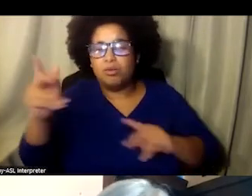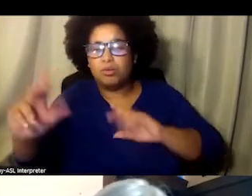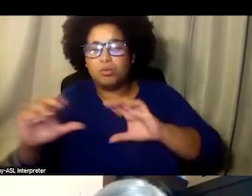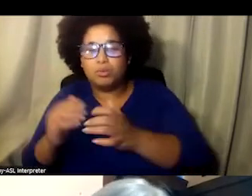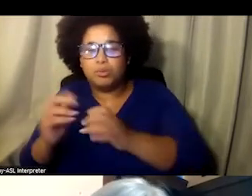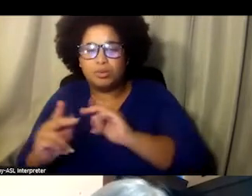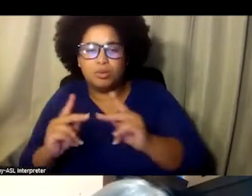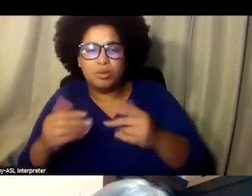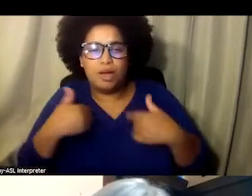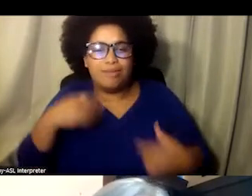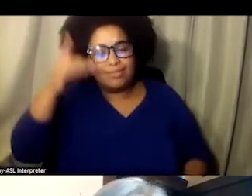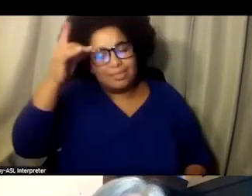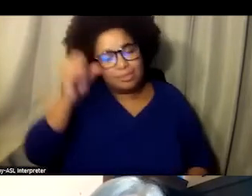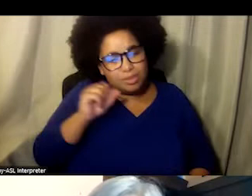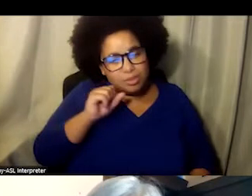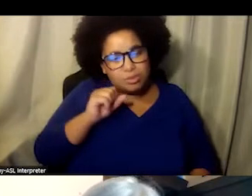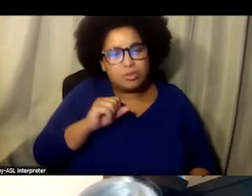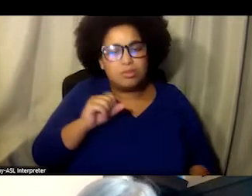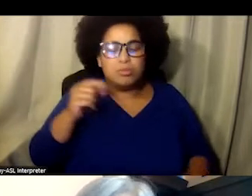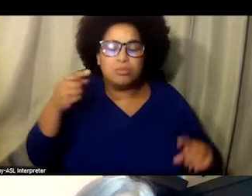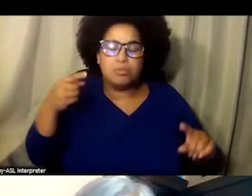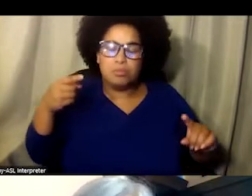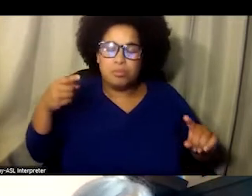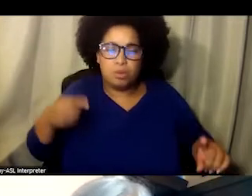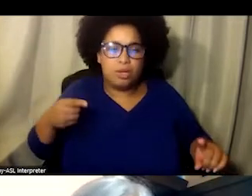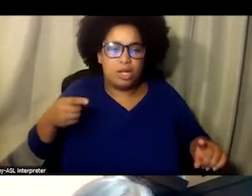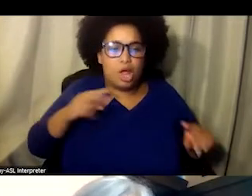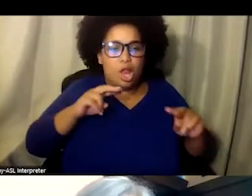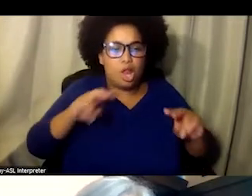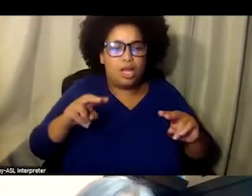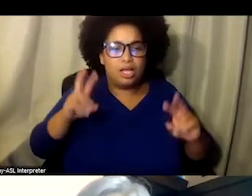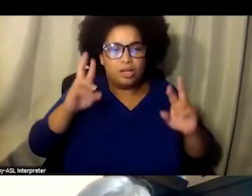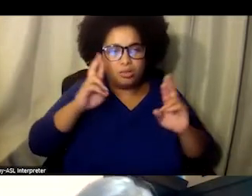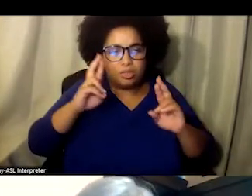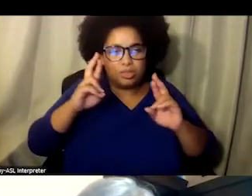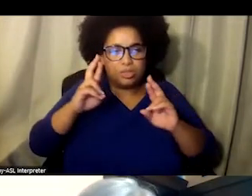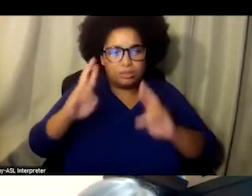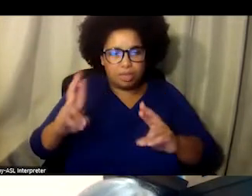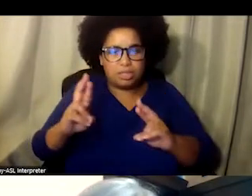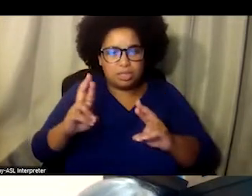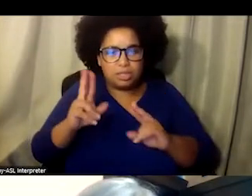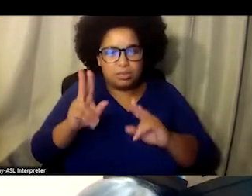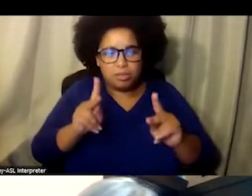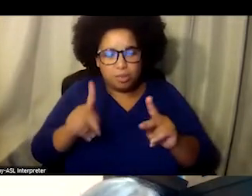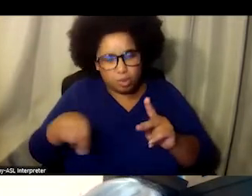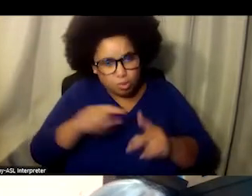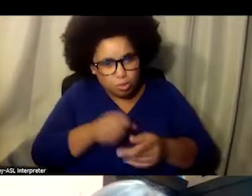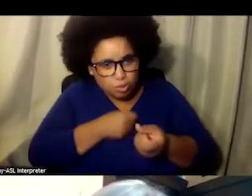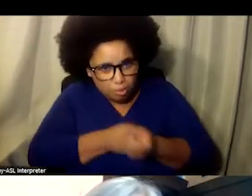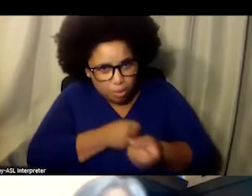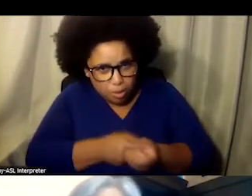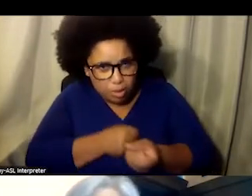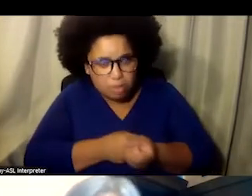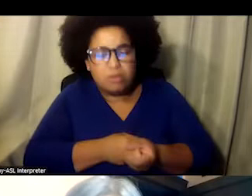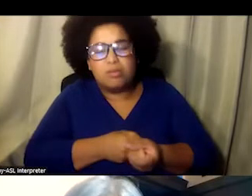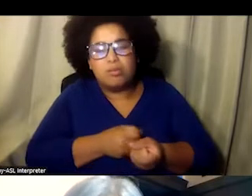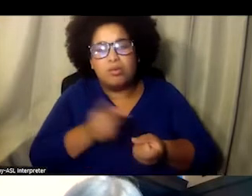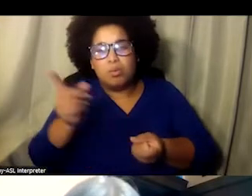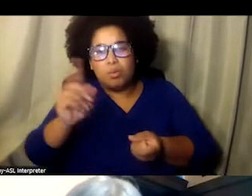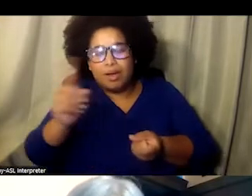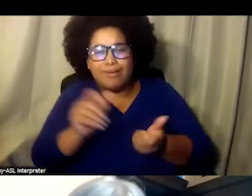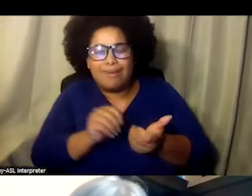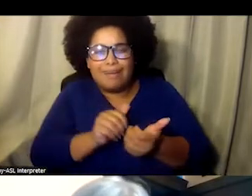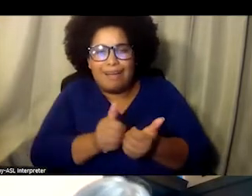like people with Down syndrome. The point here is to look at risk factors and think about the people that you support and where and